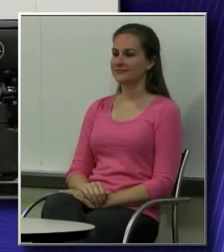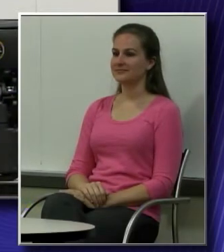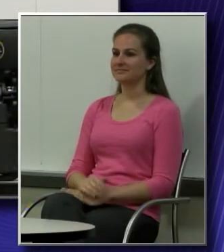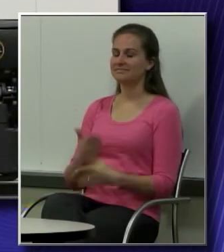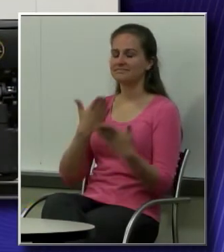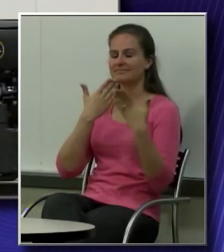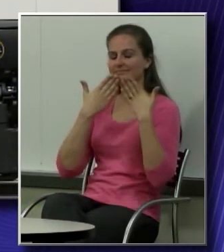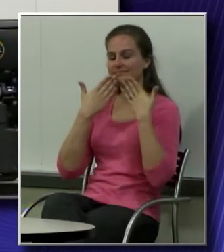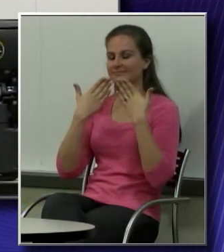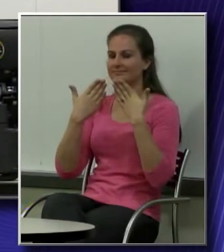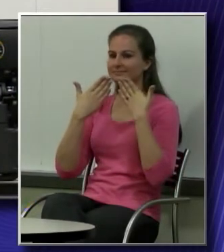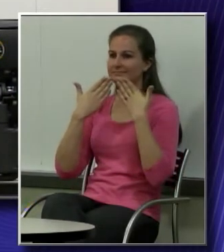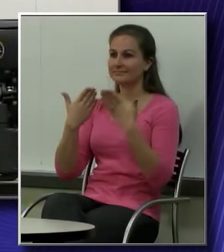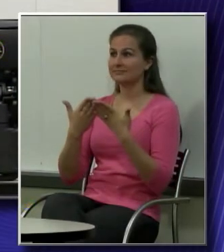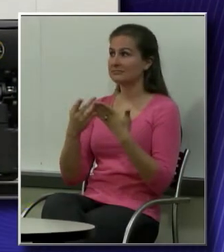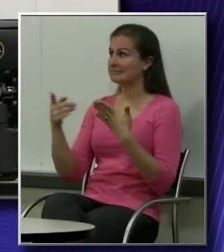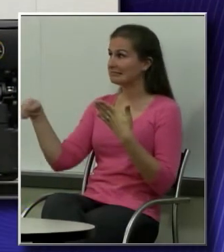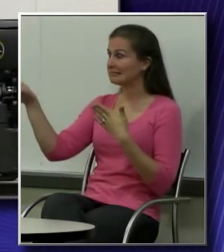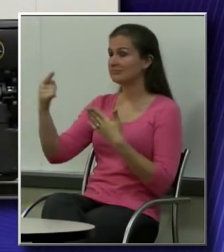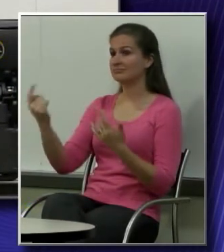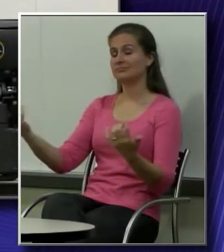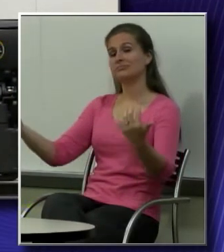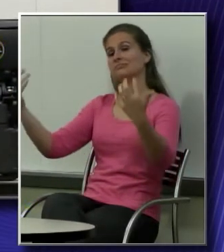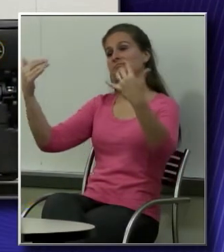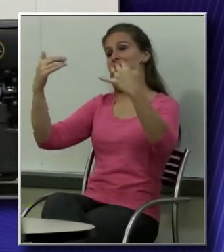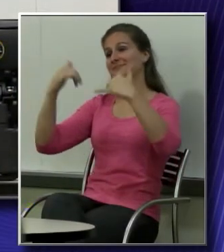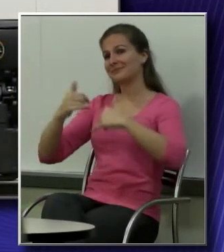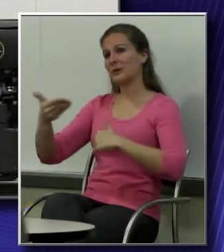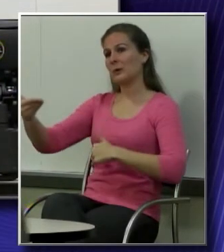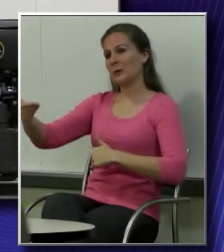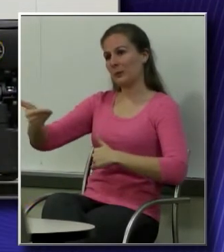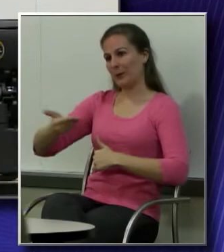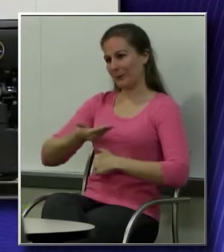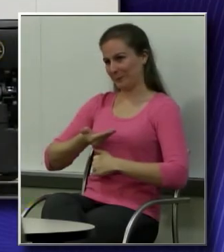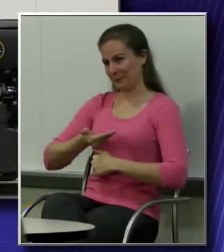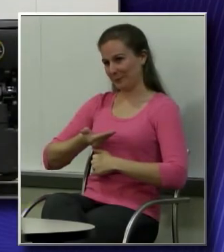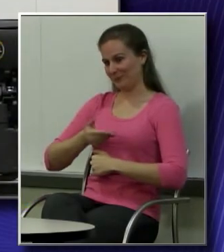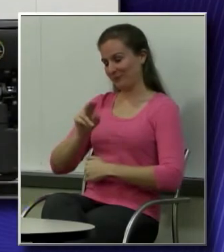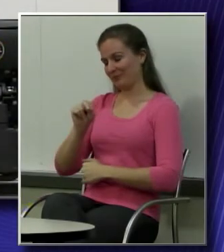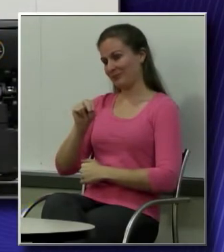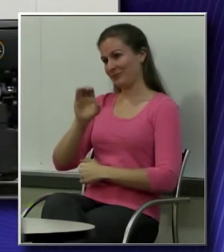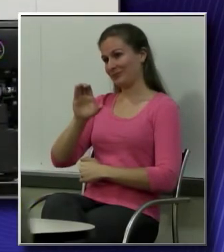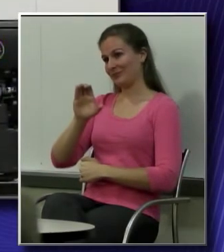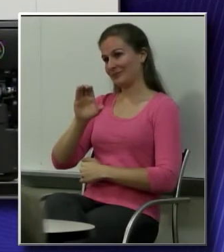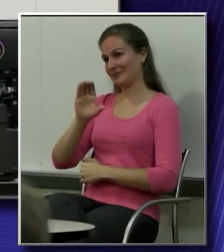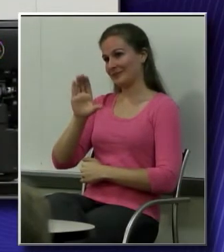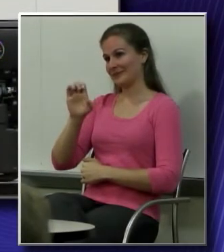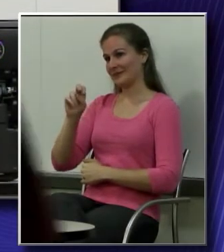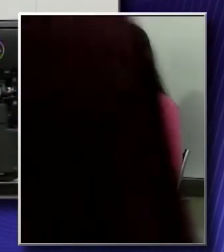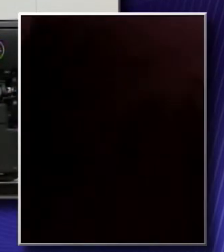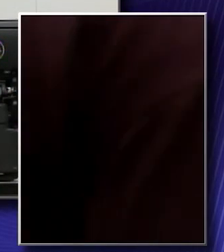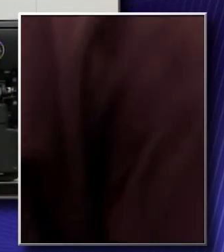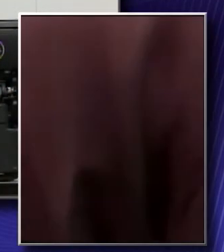Thank you and for joining us this evening, and welcome to North Carolina Central